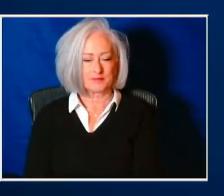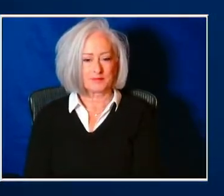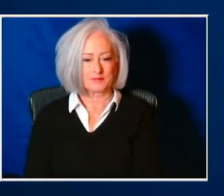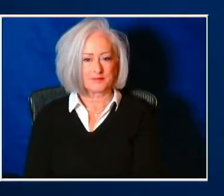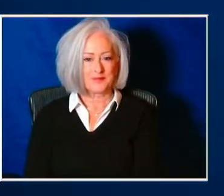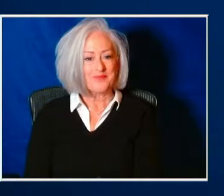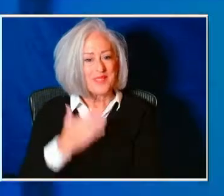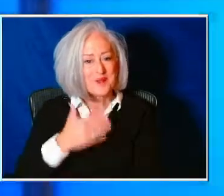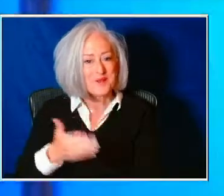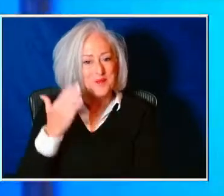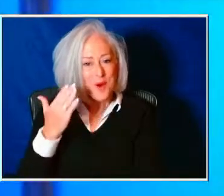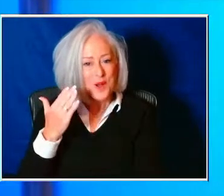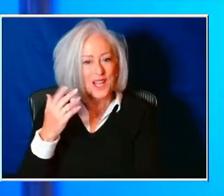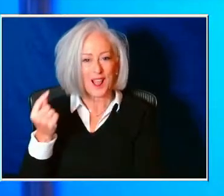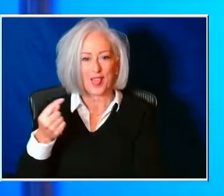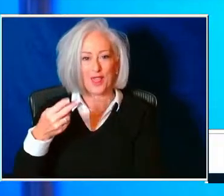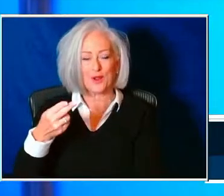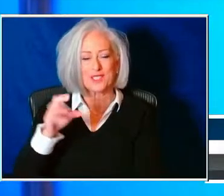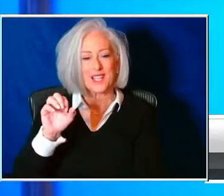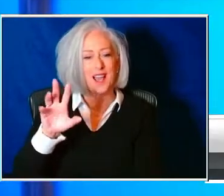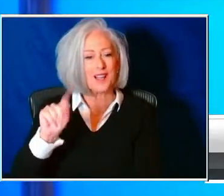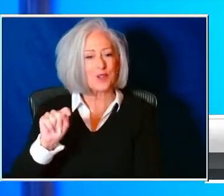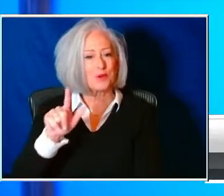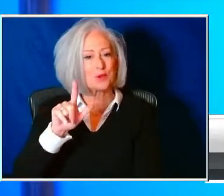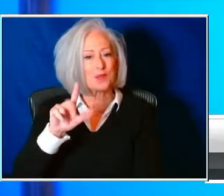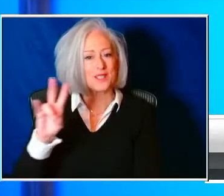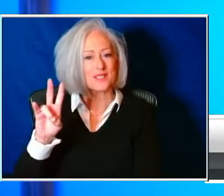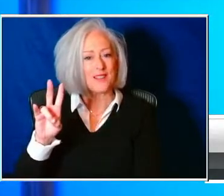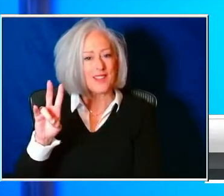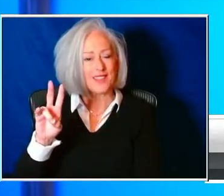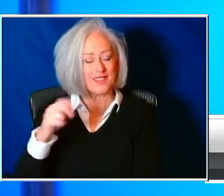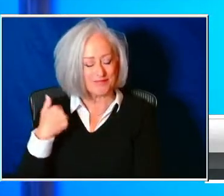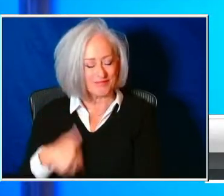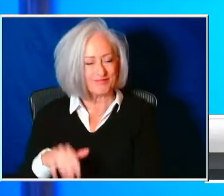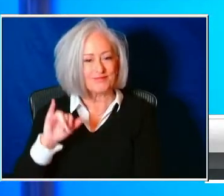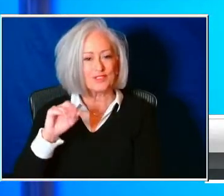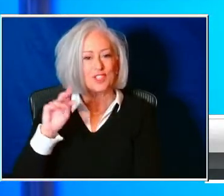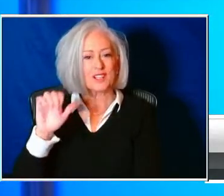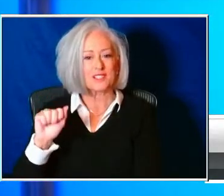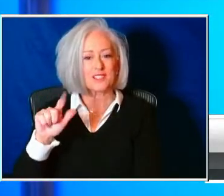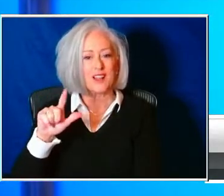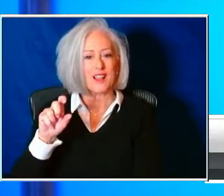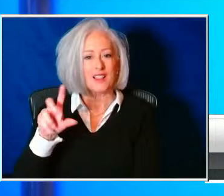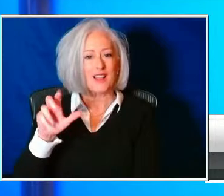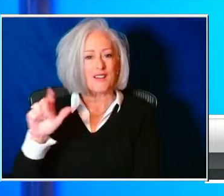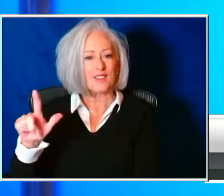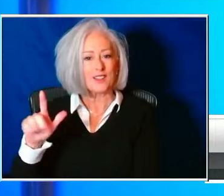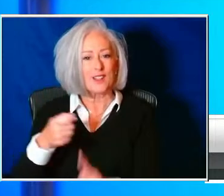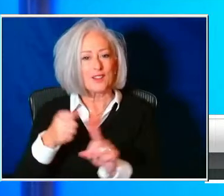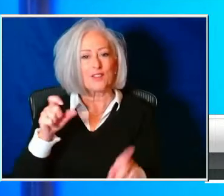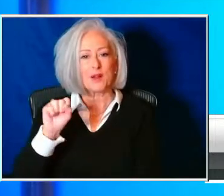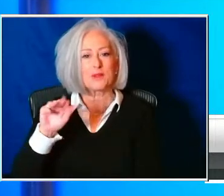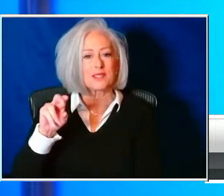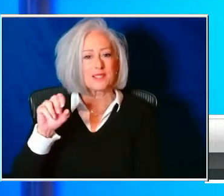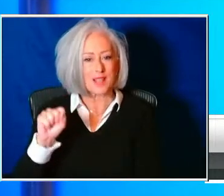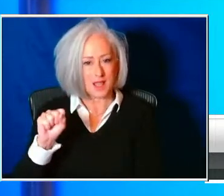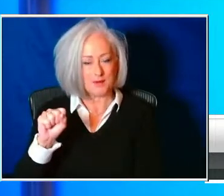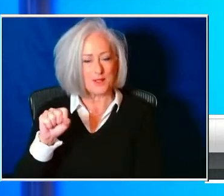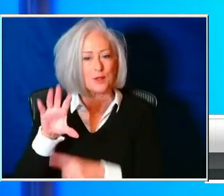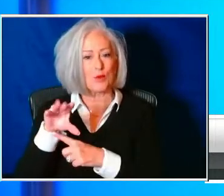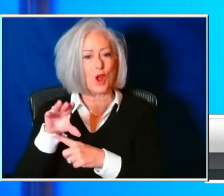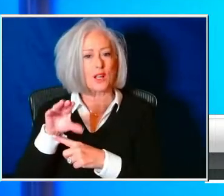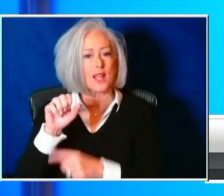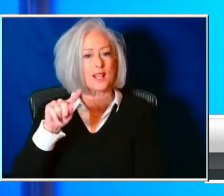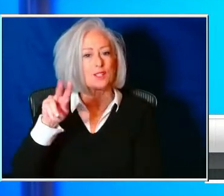Good morning. It is Thursday, October 27th. I'm Jessica Lovell. We are live inside the Dolph C. Simons Jr. Family Broadcast Studio. Many